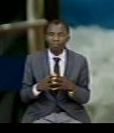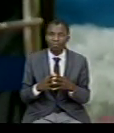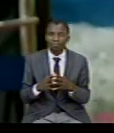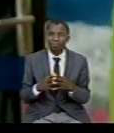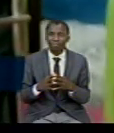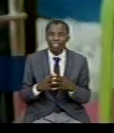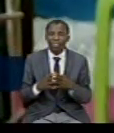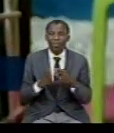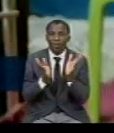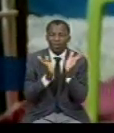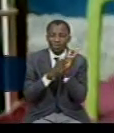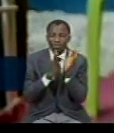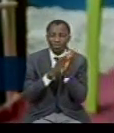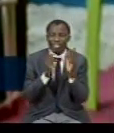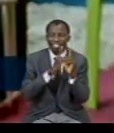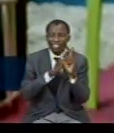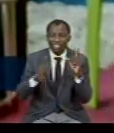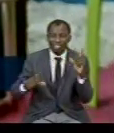Praise the Lord.